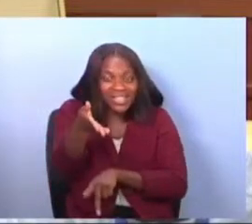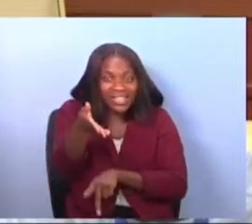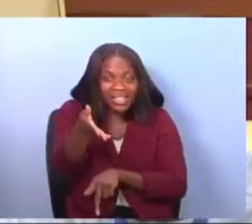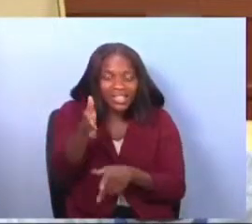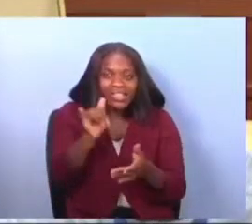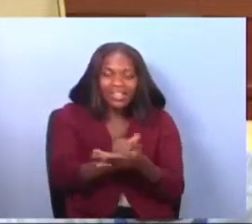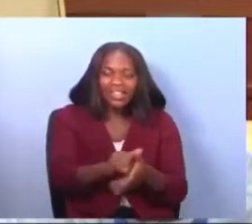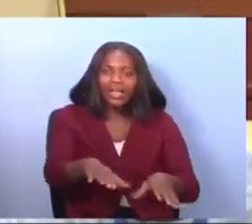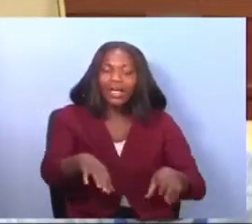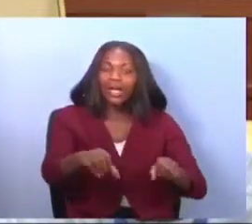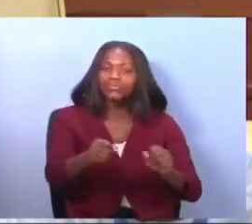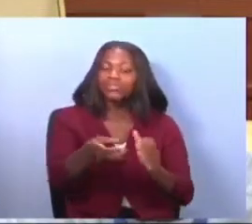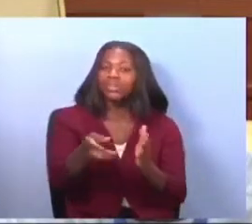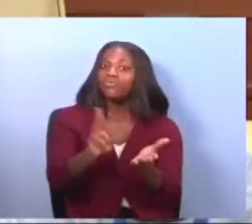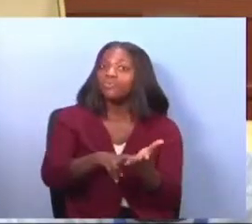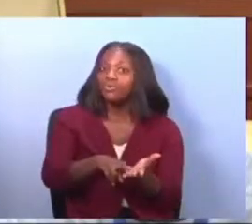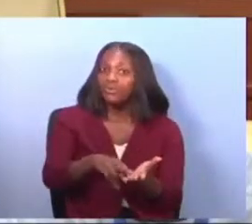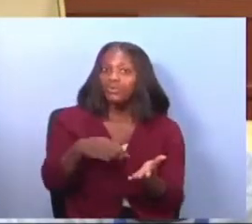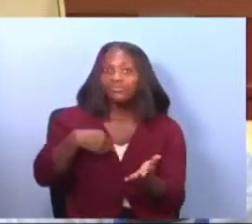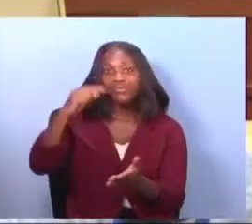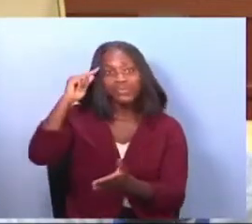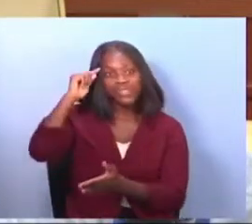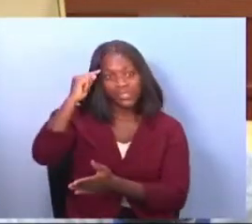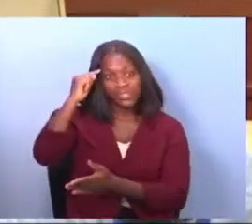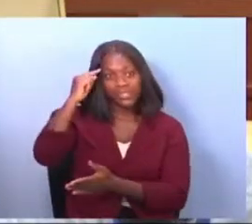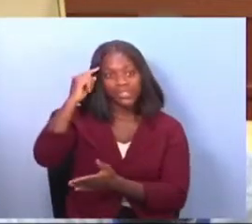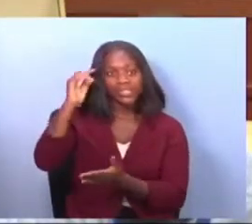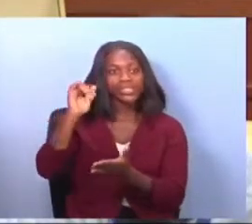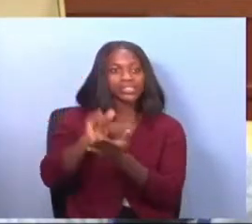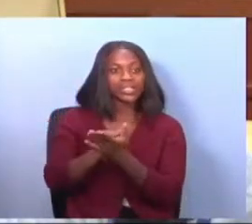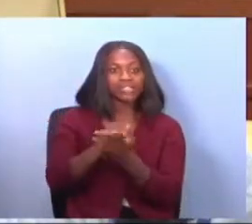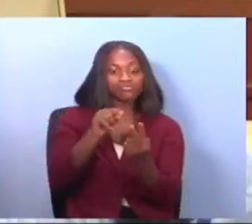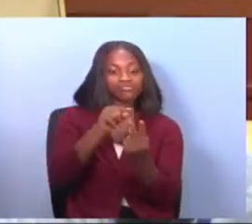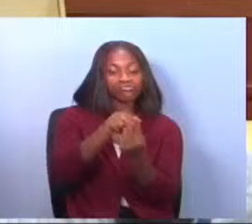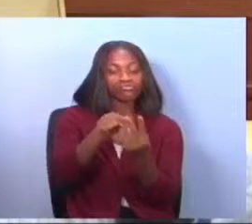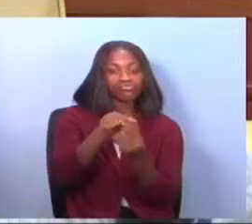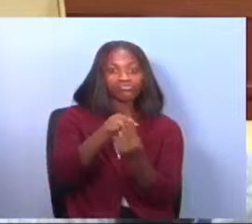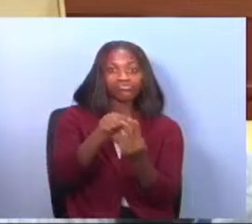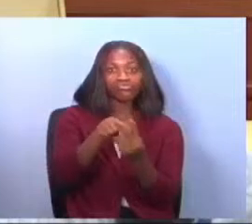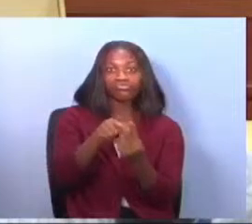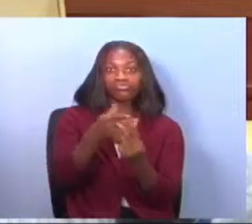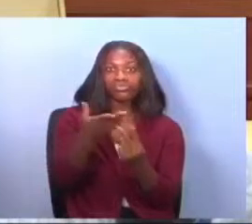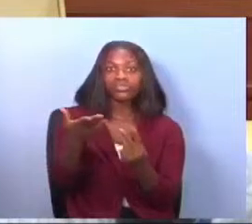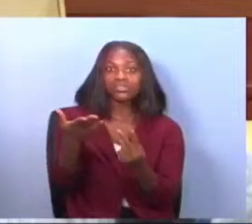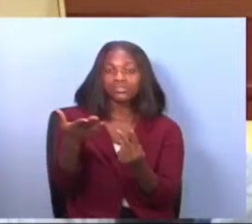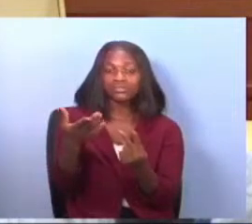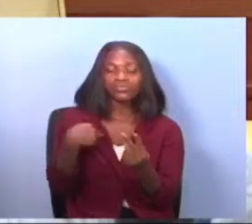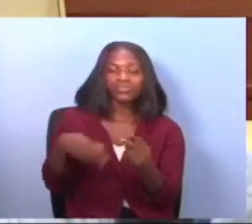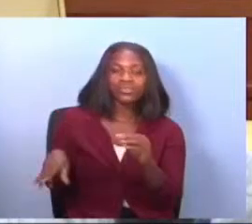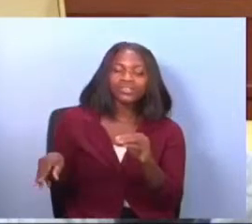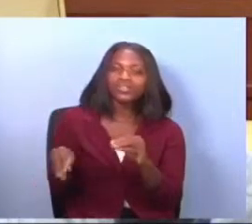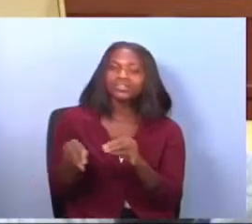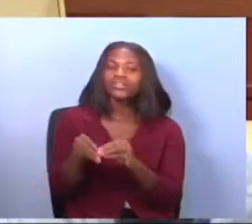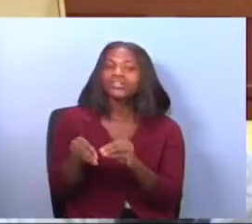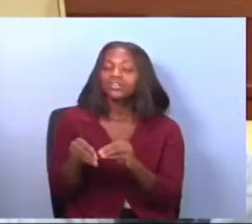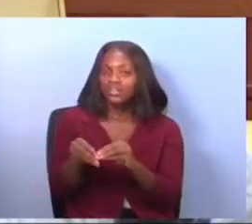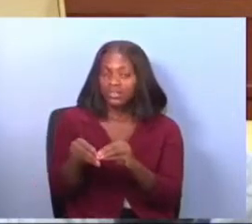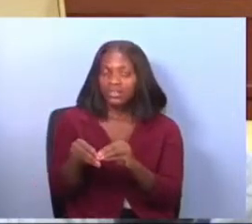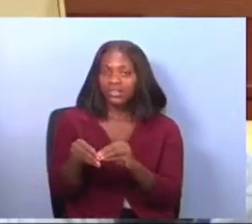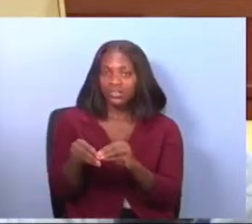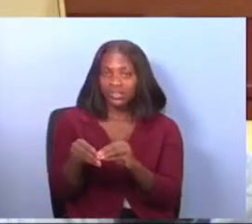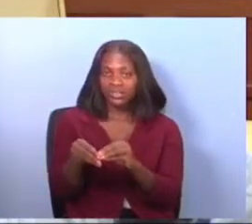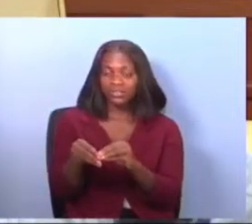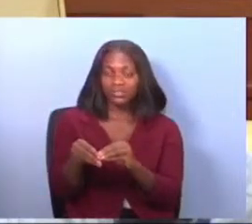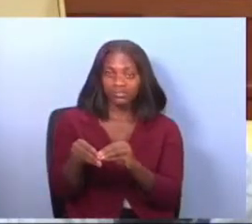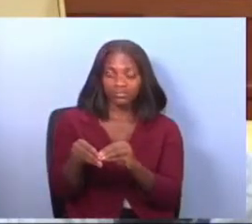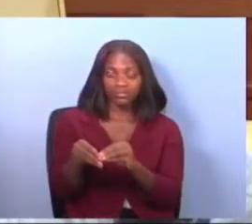captured in our records. And I just think that these two interventions are important, that we include them in this paper for